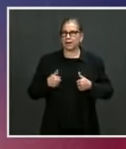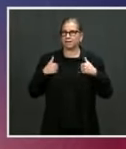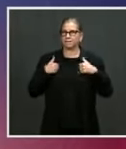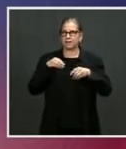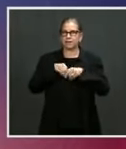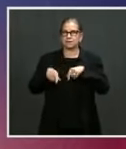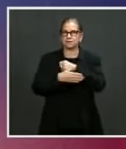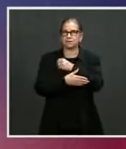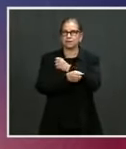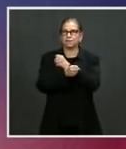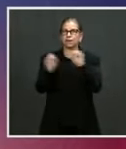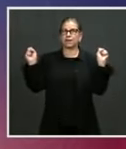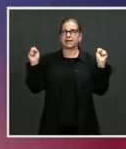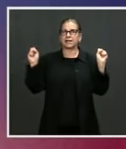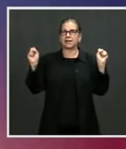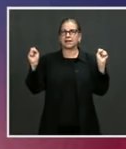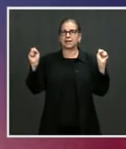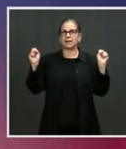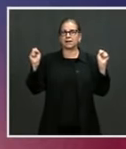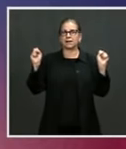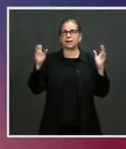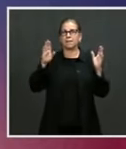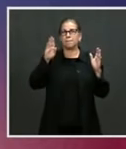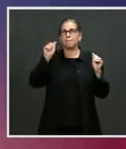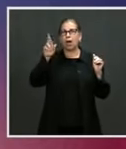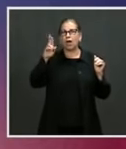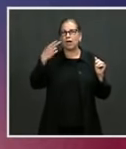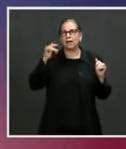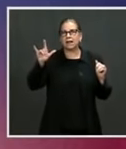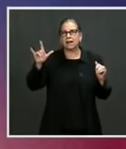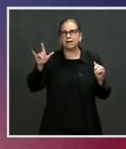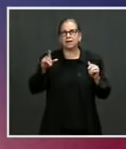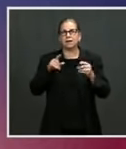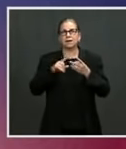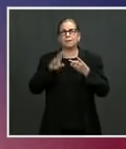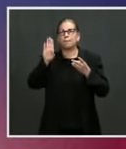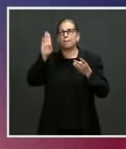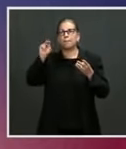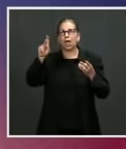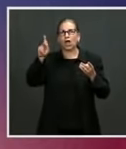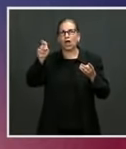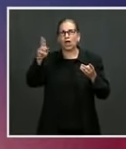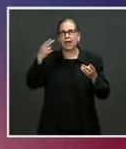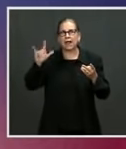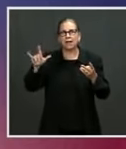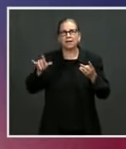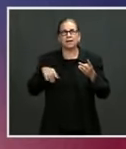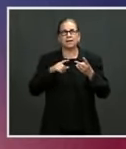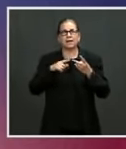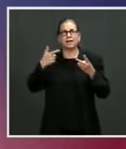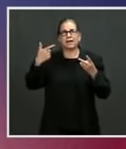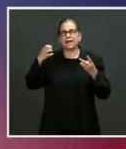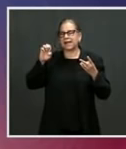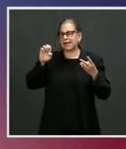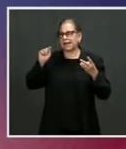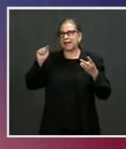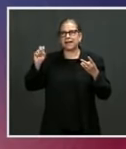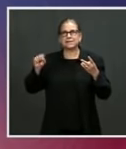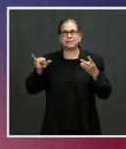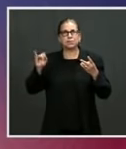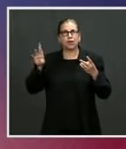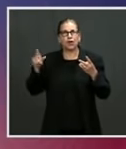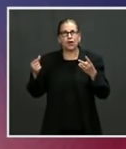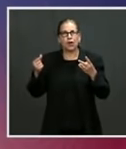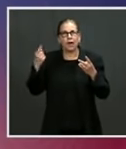Gettysburg, from the Meuse Argonne to Iwo Jima, Incheon, the Iudrang Valley, to the Korangal, Ramadi,